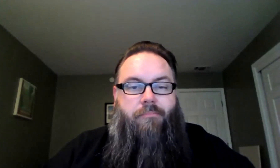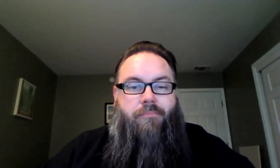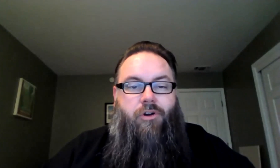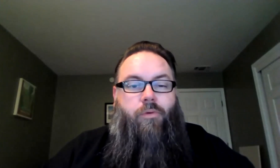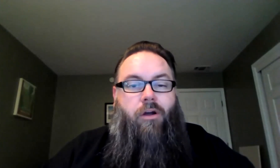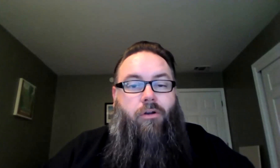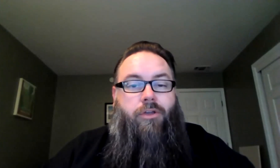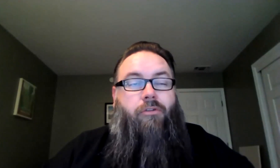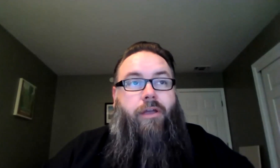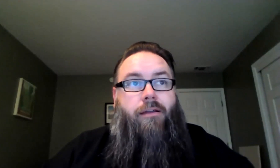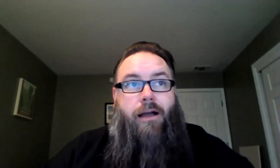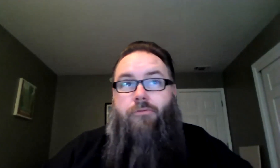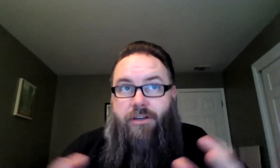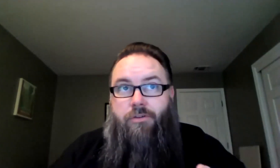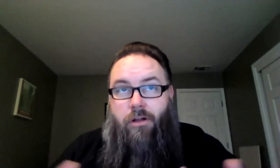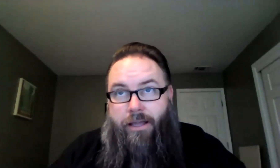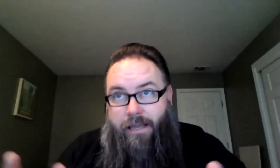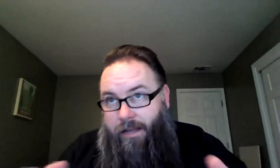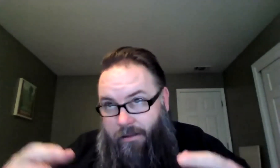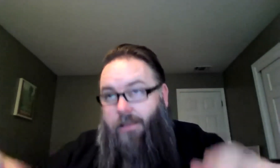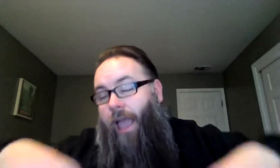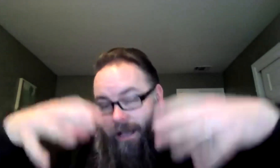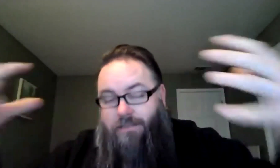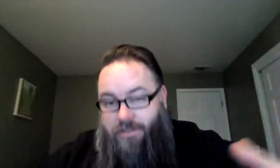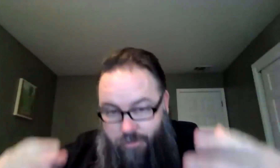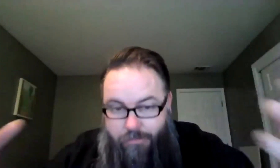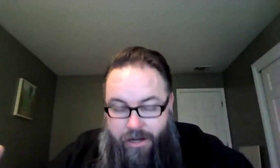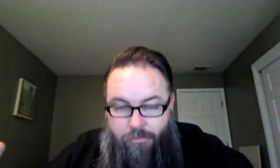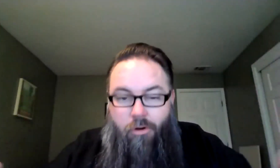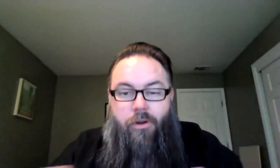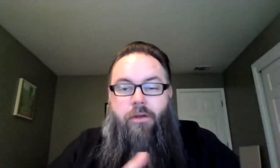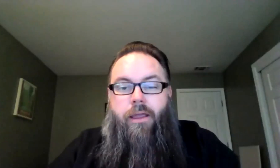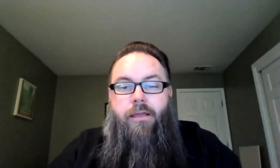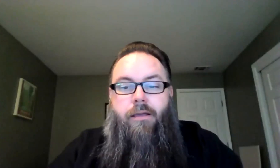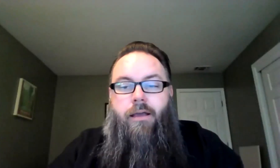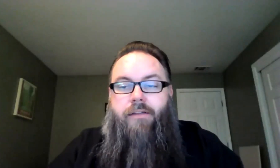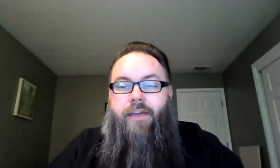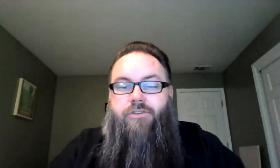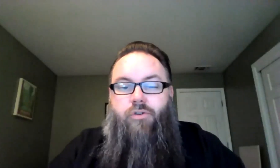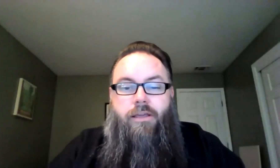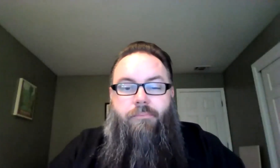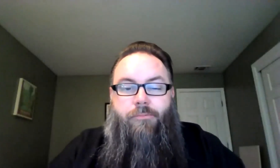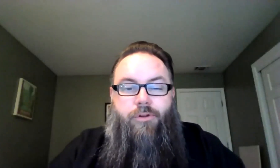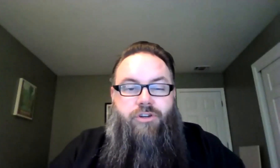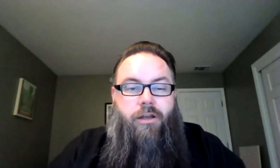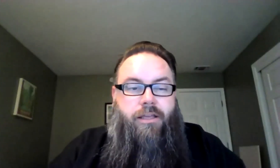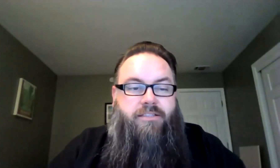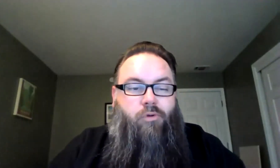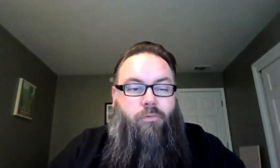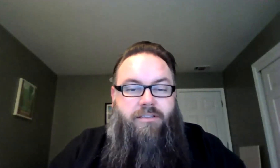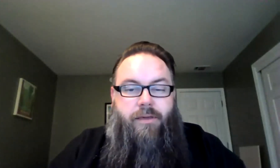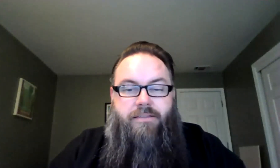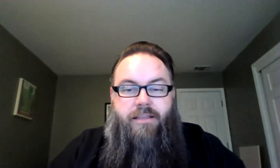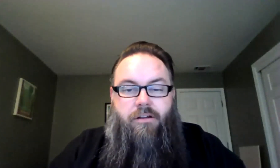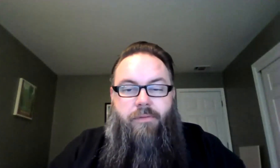because though we are hearing, I will tell you, and I could ask this group about it more, we're hearing kind of anecdotally that people are starting to get